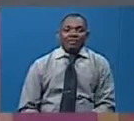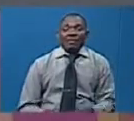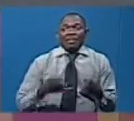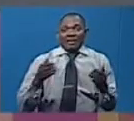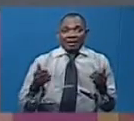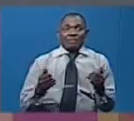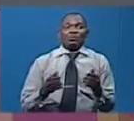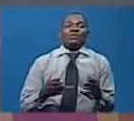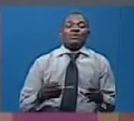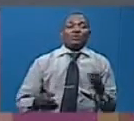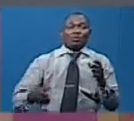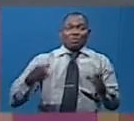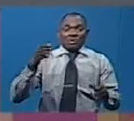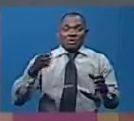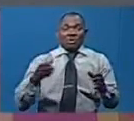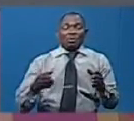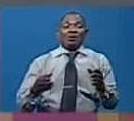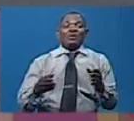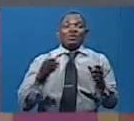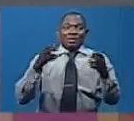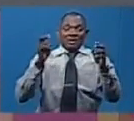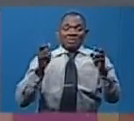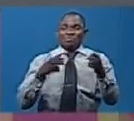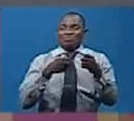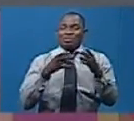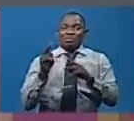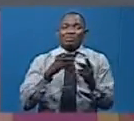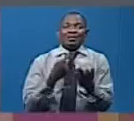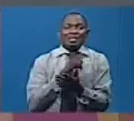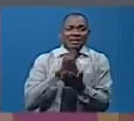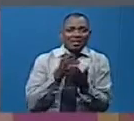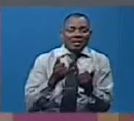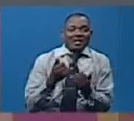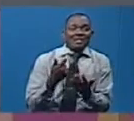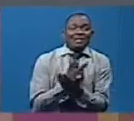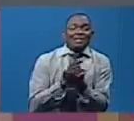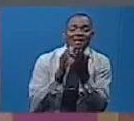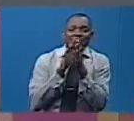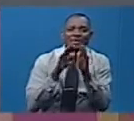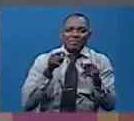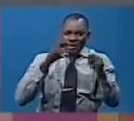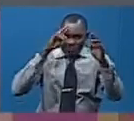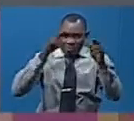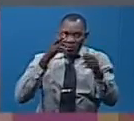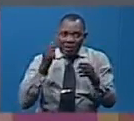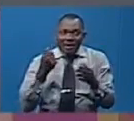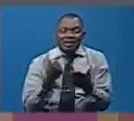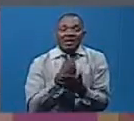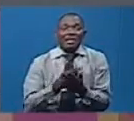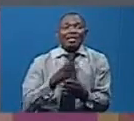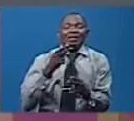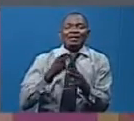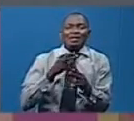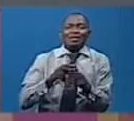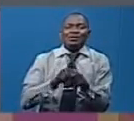And ahead of the Supreme Court's verdict, many Ghanaians have implored that the current peace be guarded, since the image of the country as well as